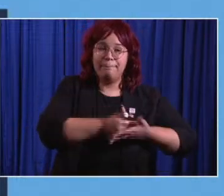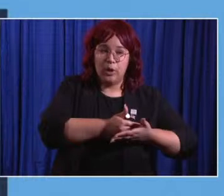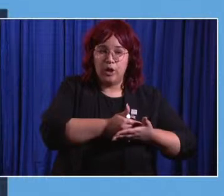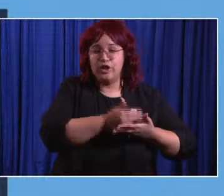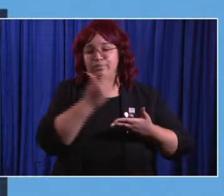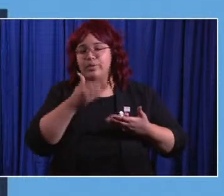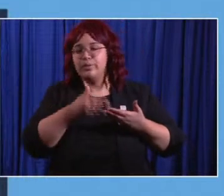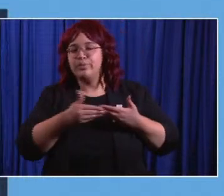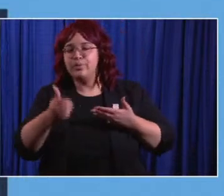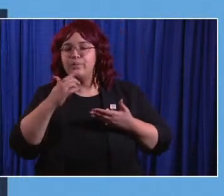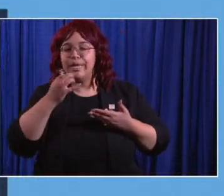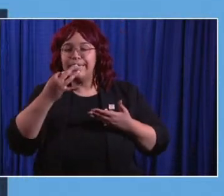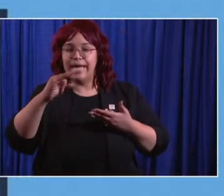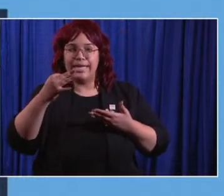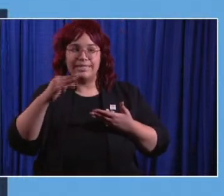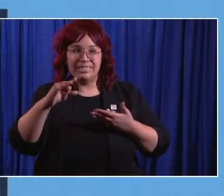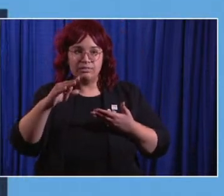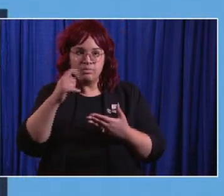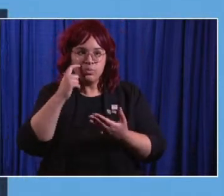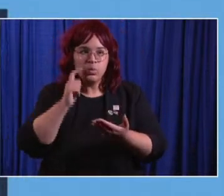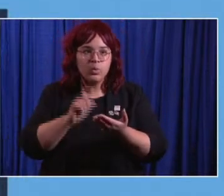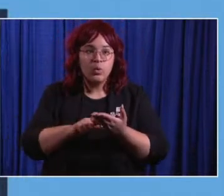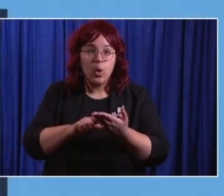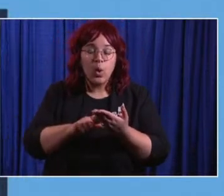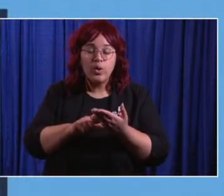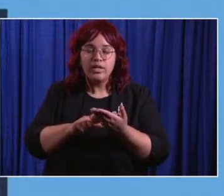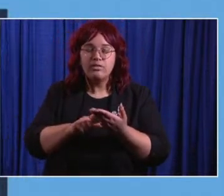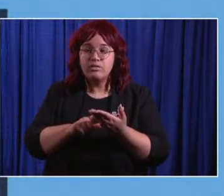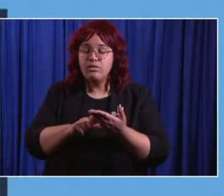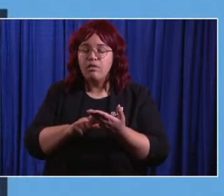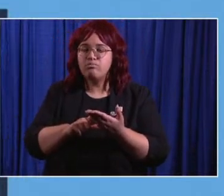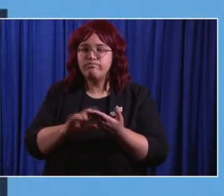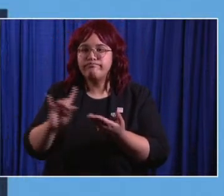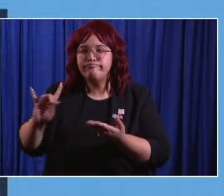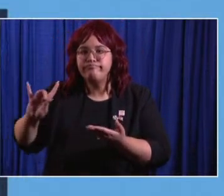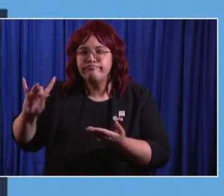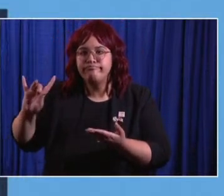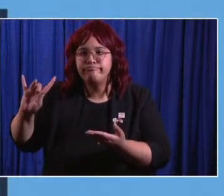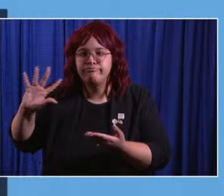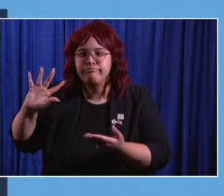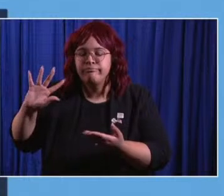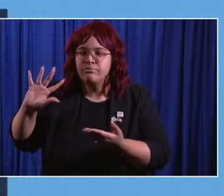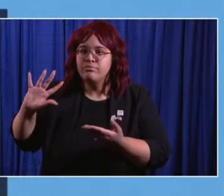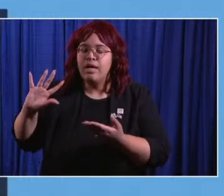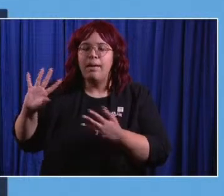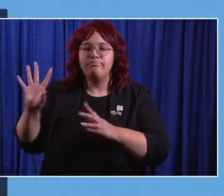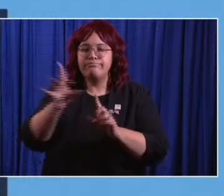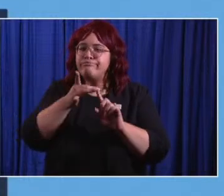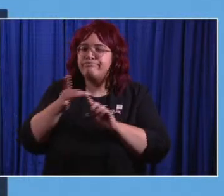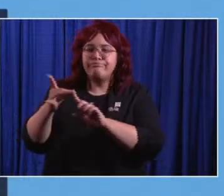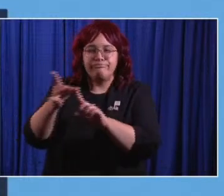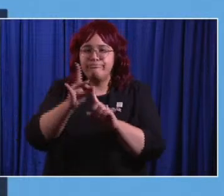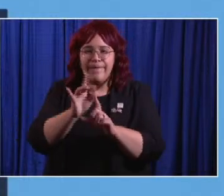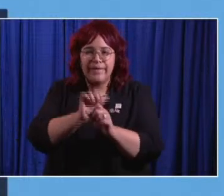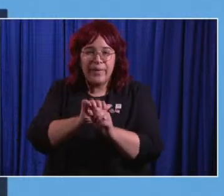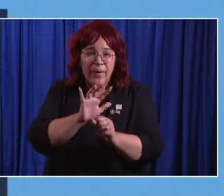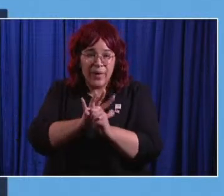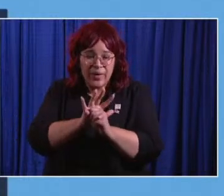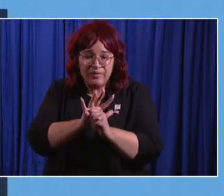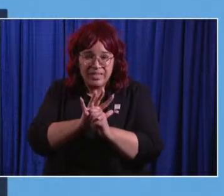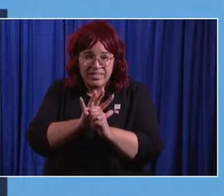group, that is the biggest increase in cases by far. You'll see another age